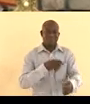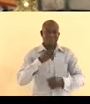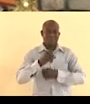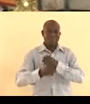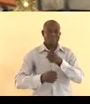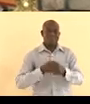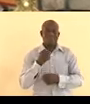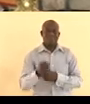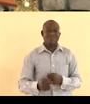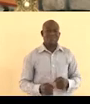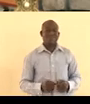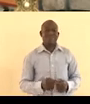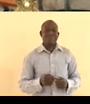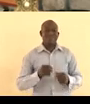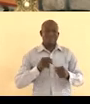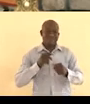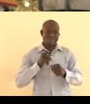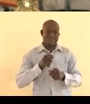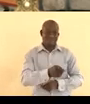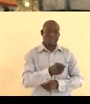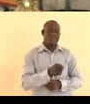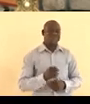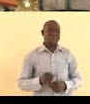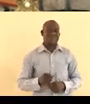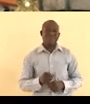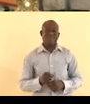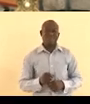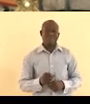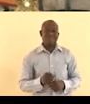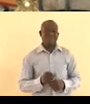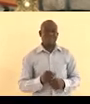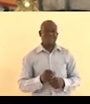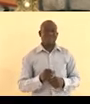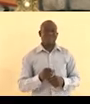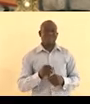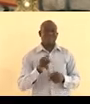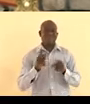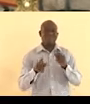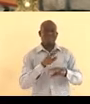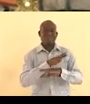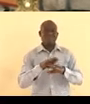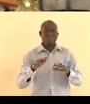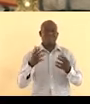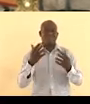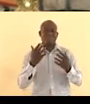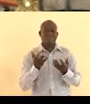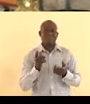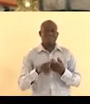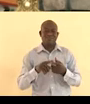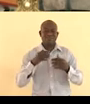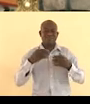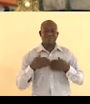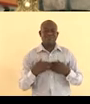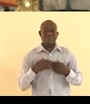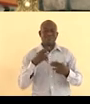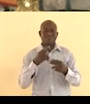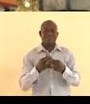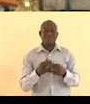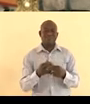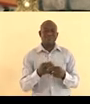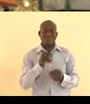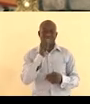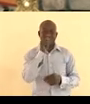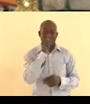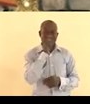meaning of endurance. I'm told that people don't want to bear the name patience. The gift of